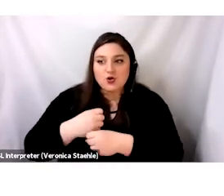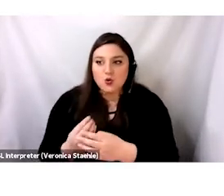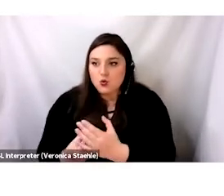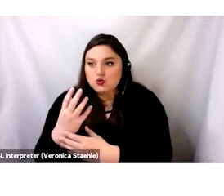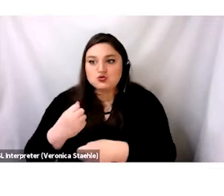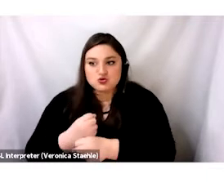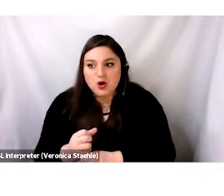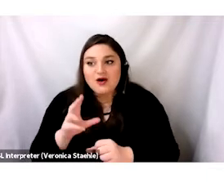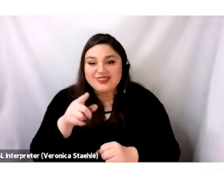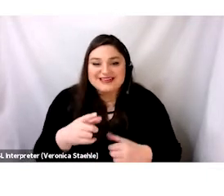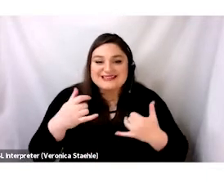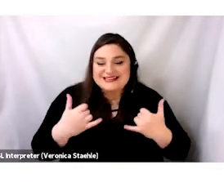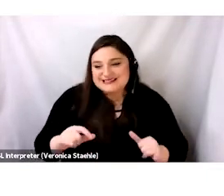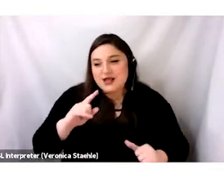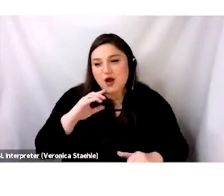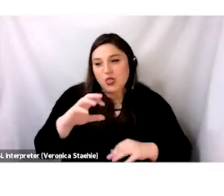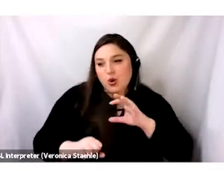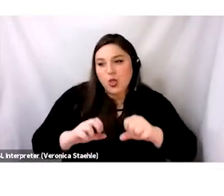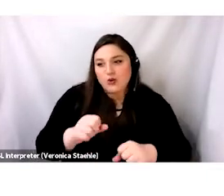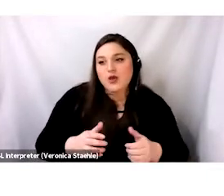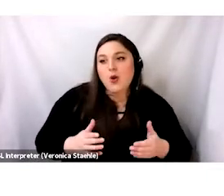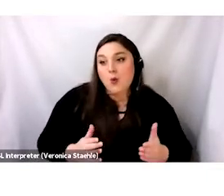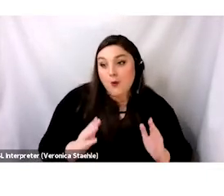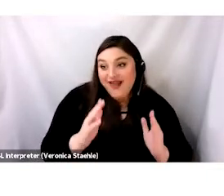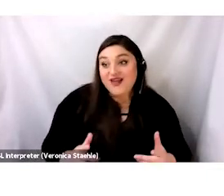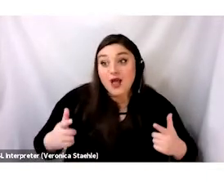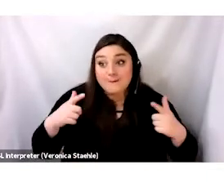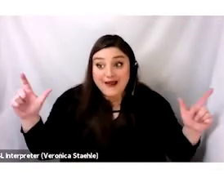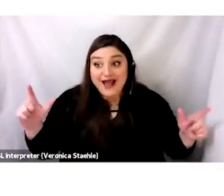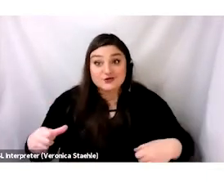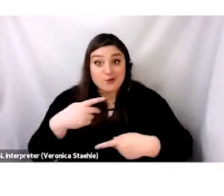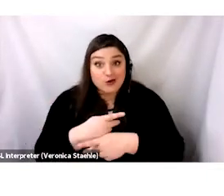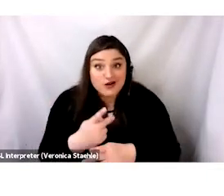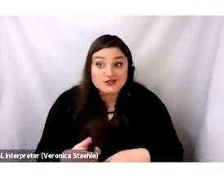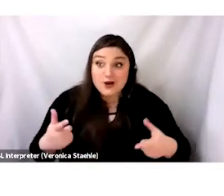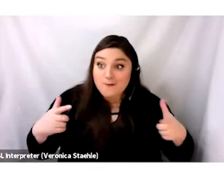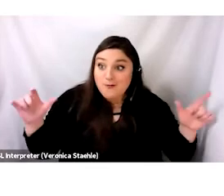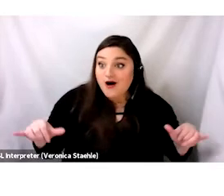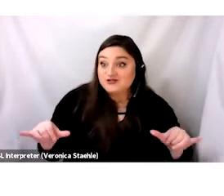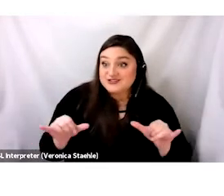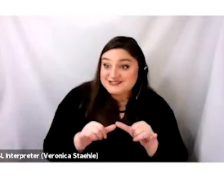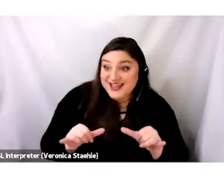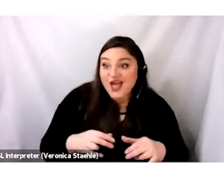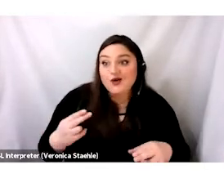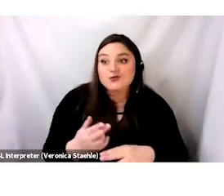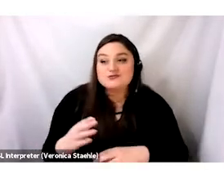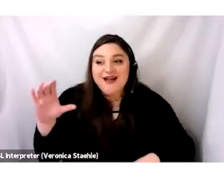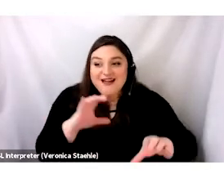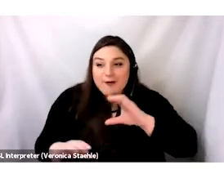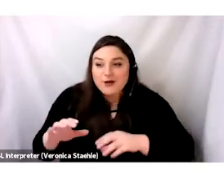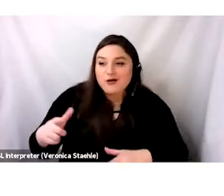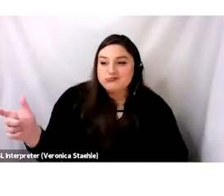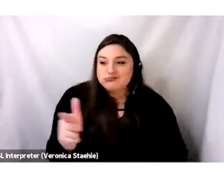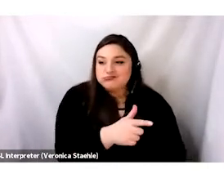colonial production modes of industrialization, mass scale, chemical fertilization,